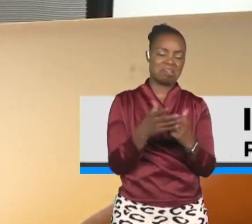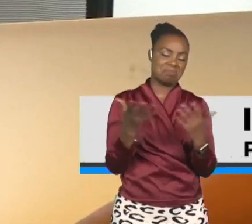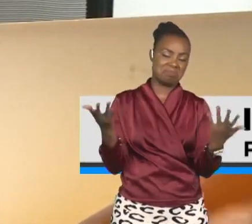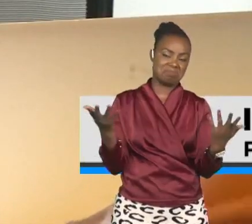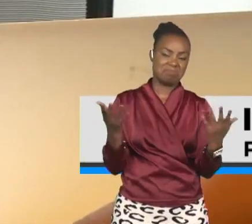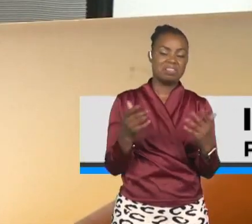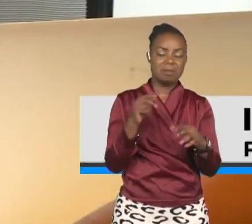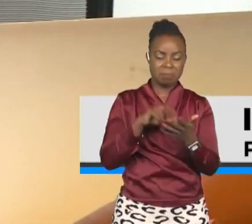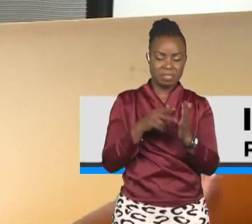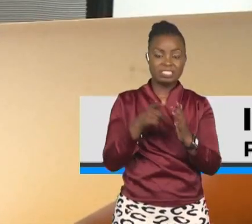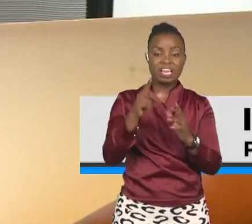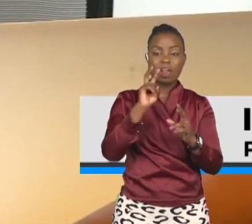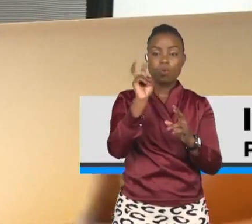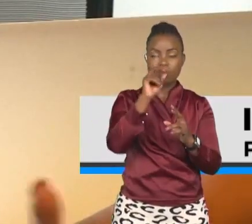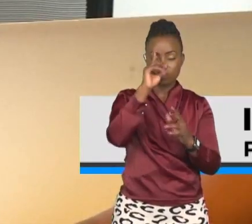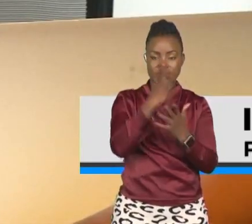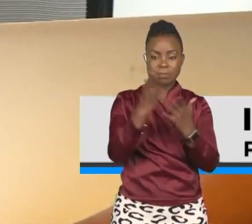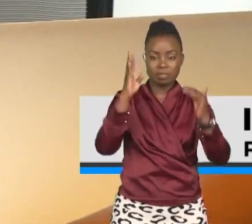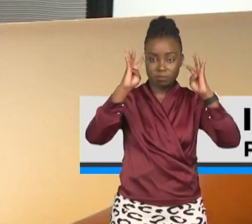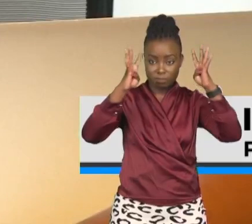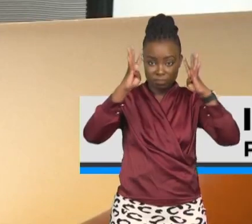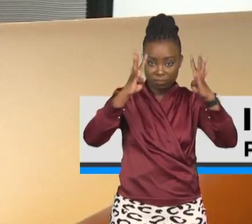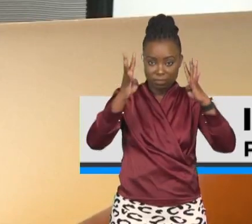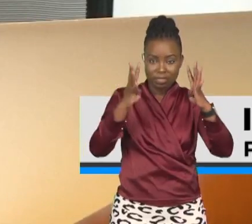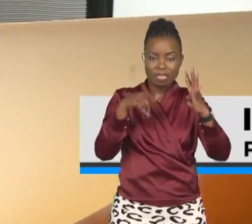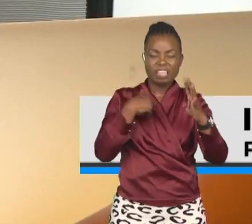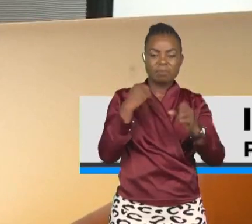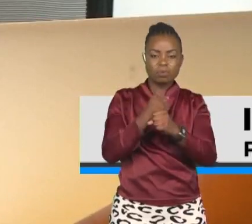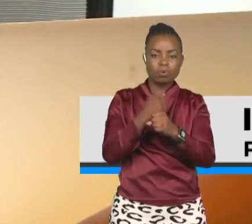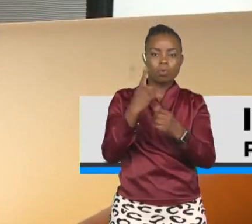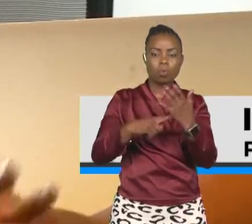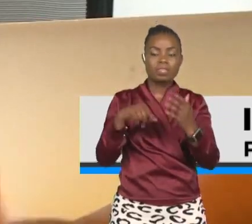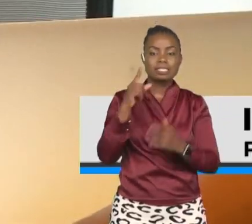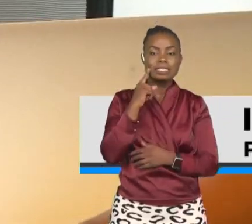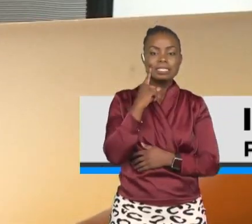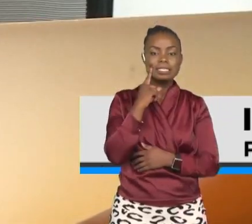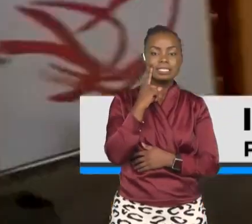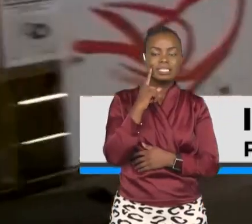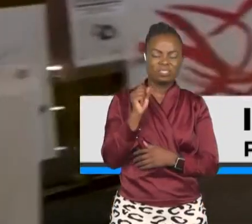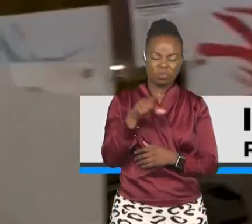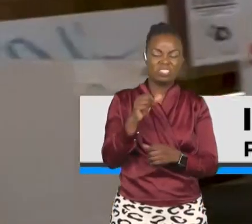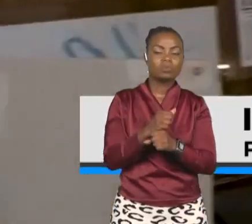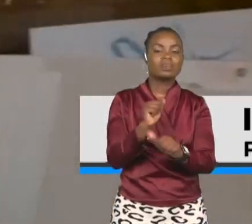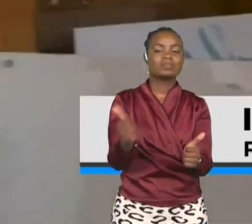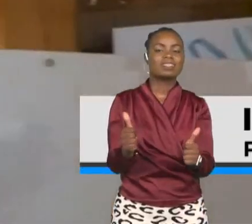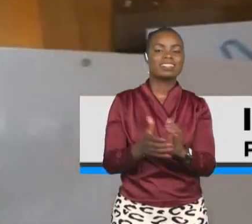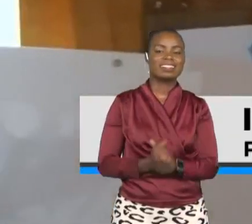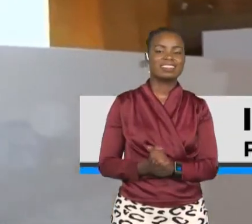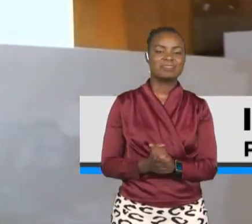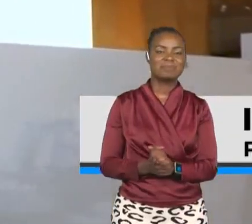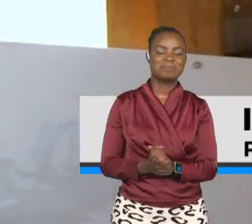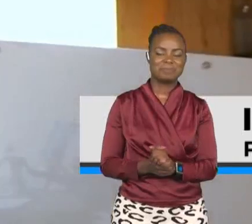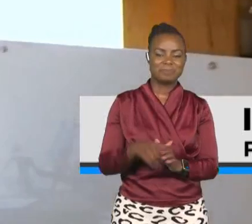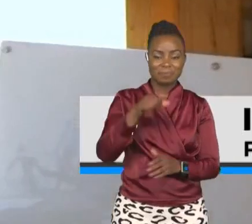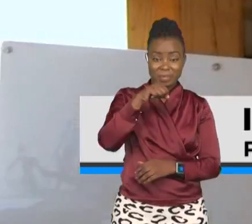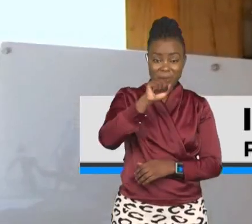also looking for something innovative, something different to what they've been doing or what they've been seeing. So it works. The pig